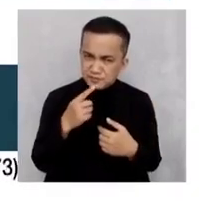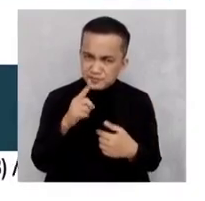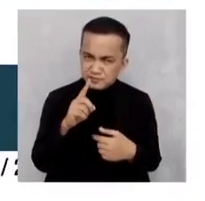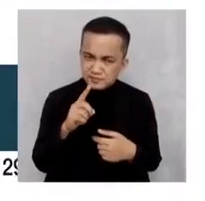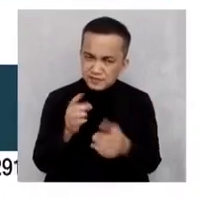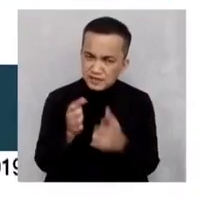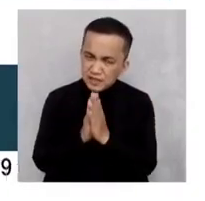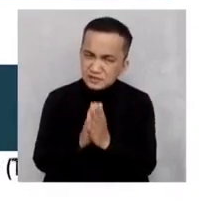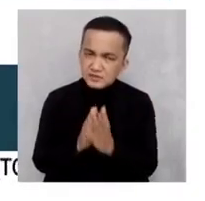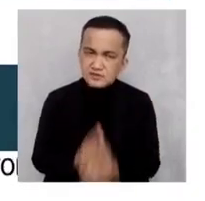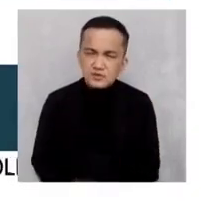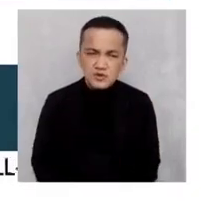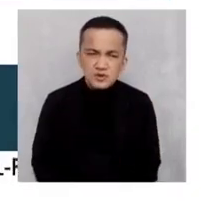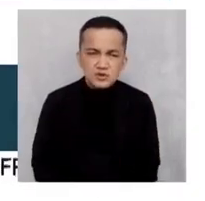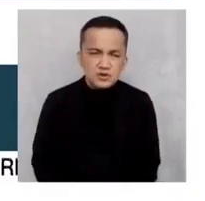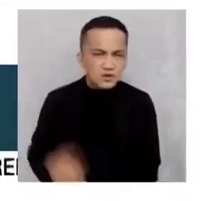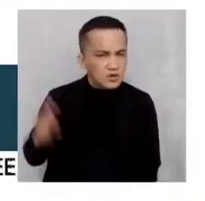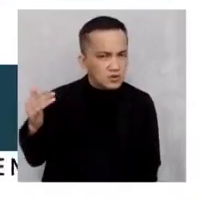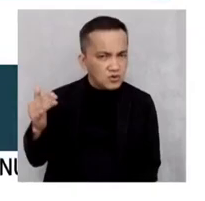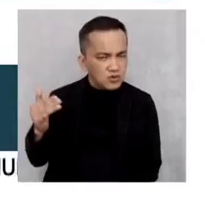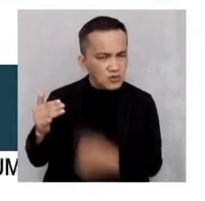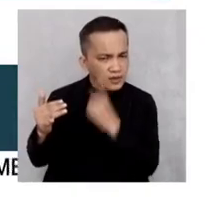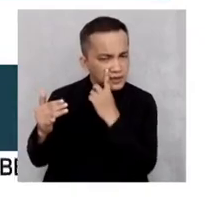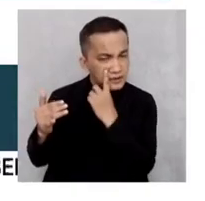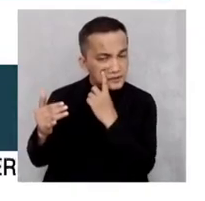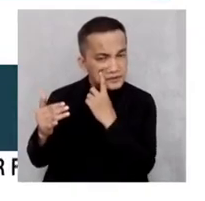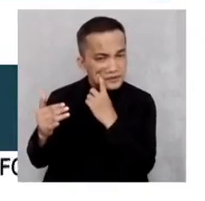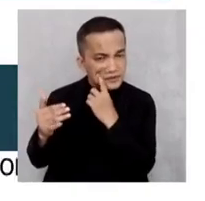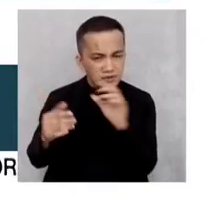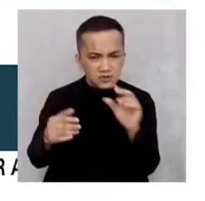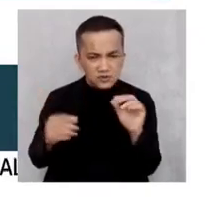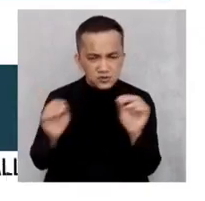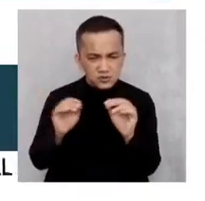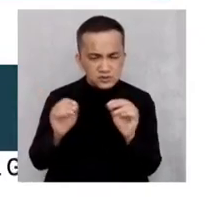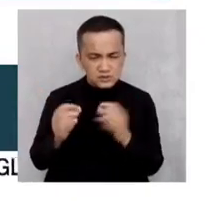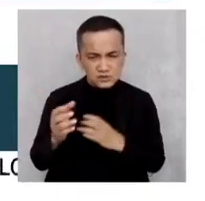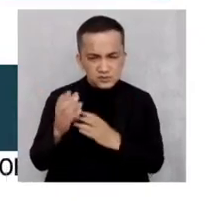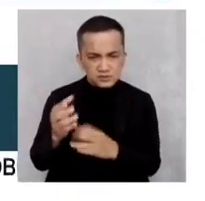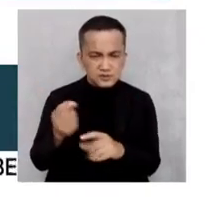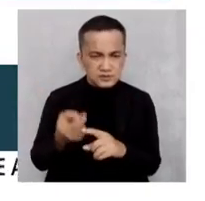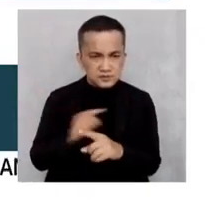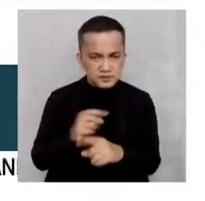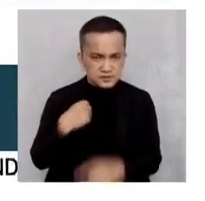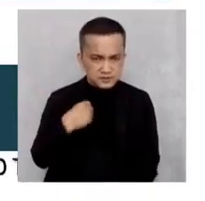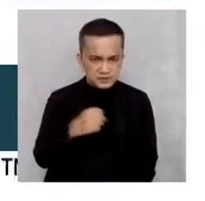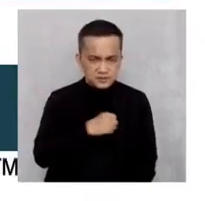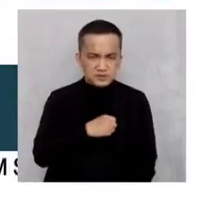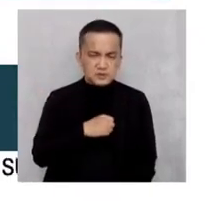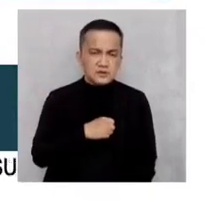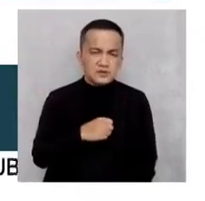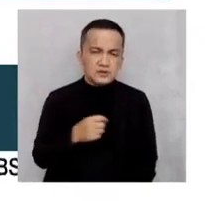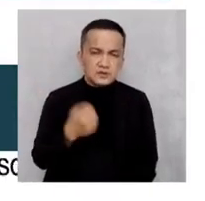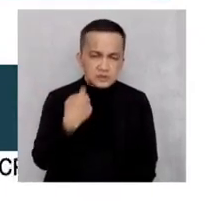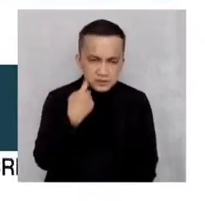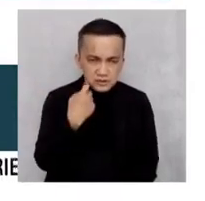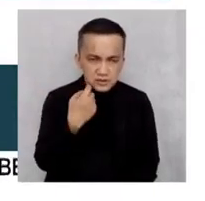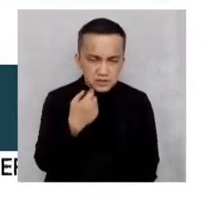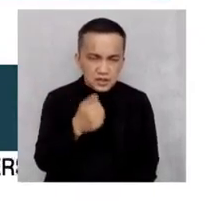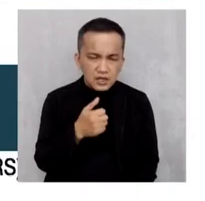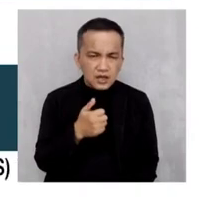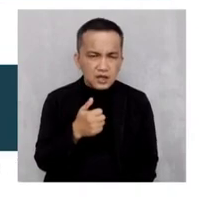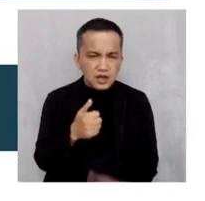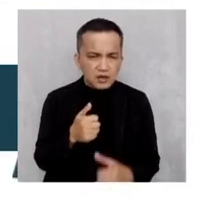asked. Why is there no such commitment coming from the senators or your counterparts at the